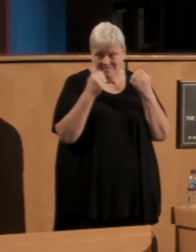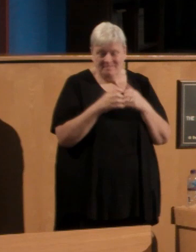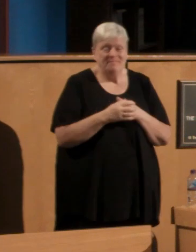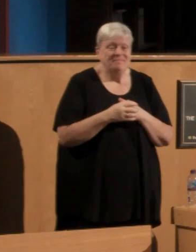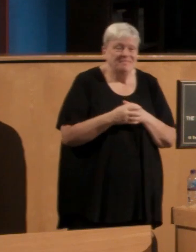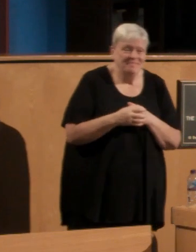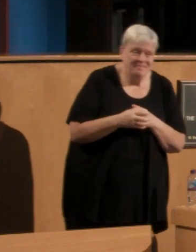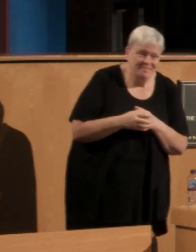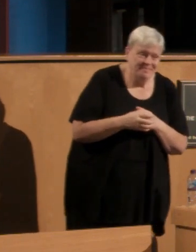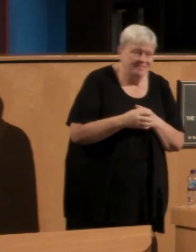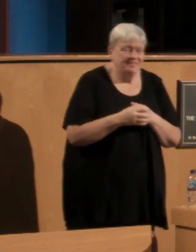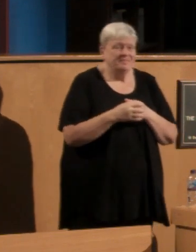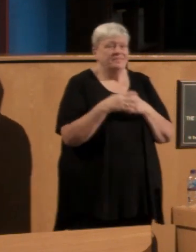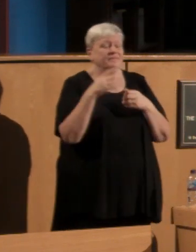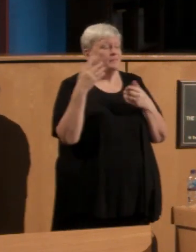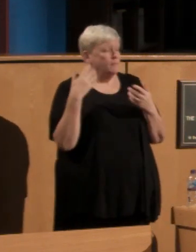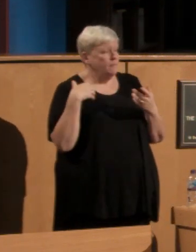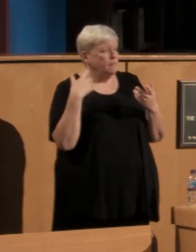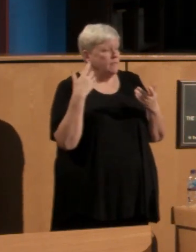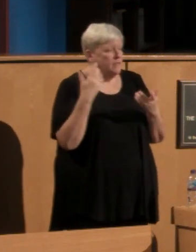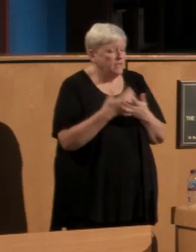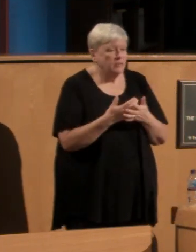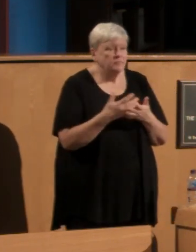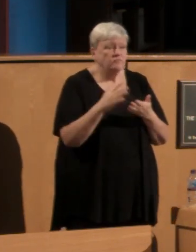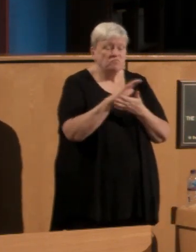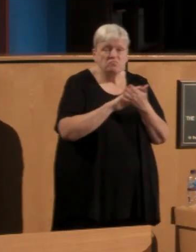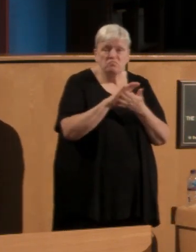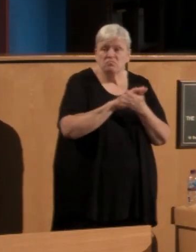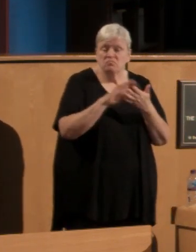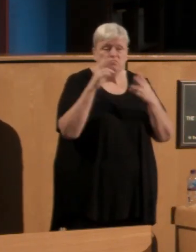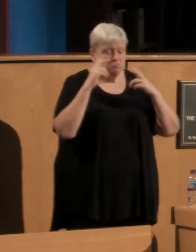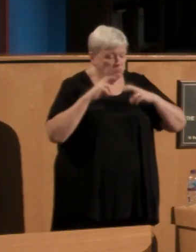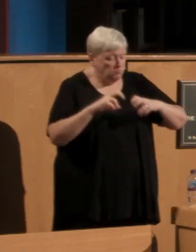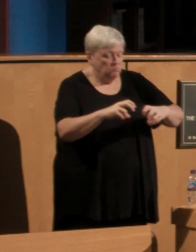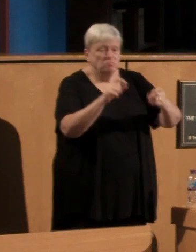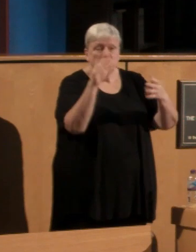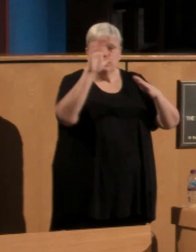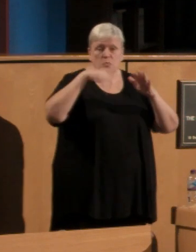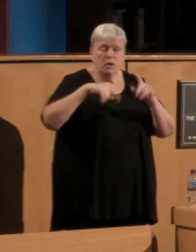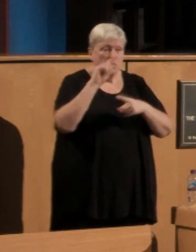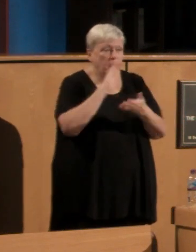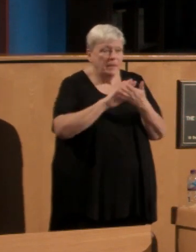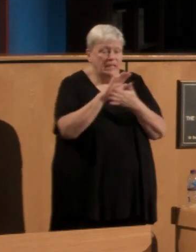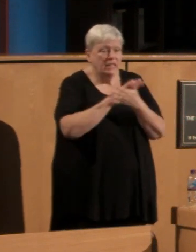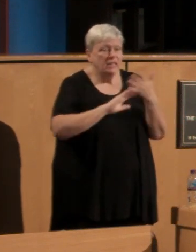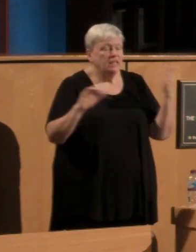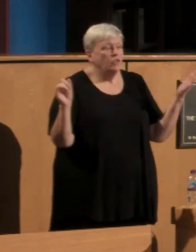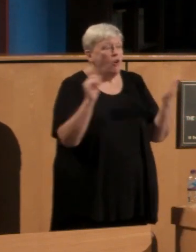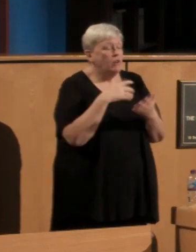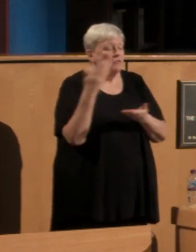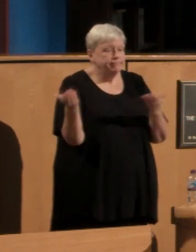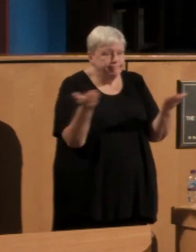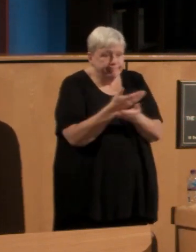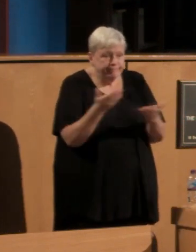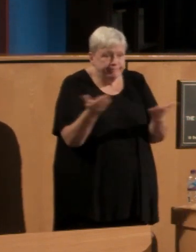this panel, we'll be discussing exactly what queer horror is and what it means to write it. There'll be a discussion period for